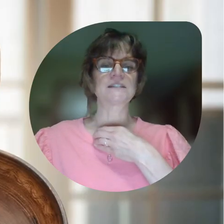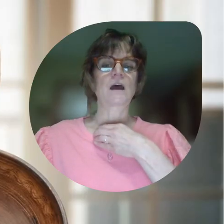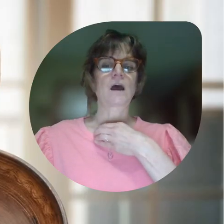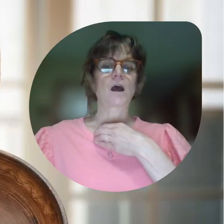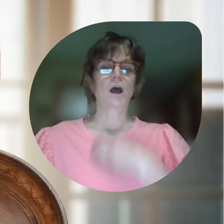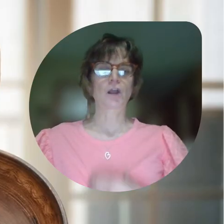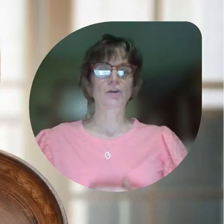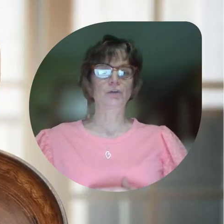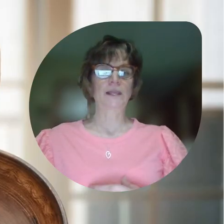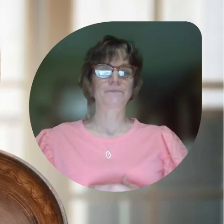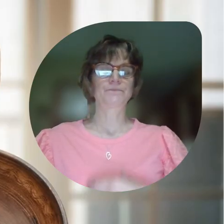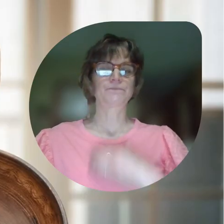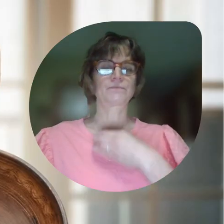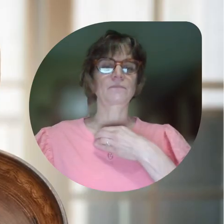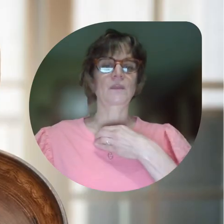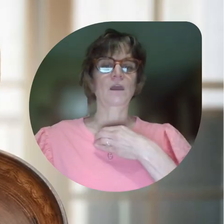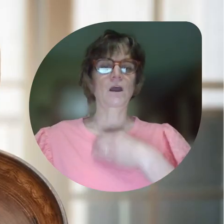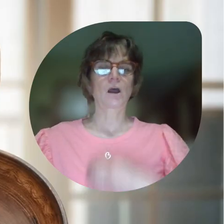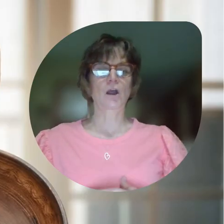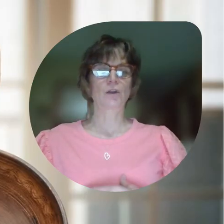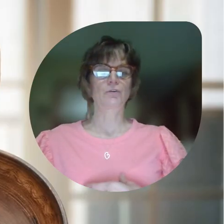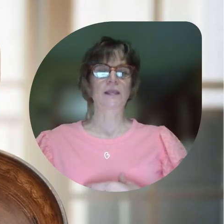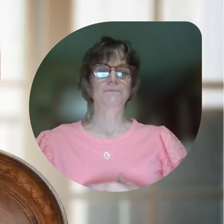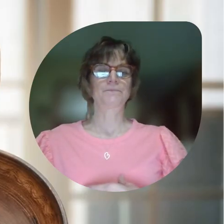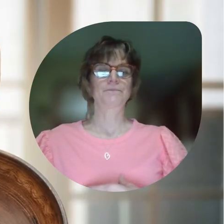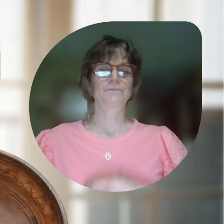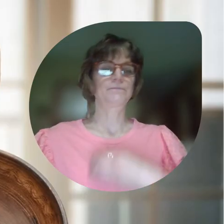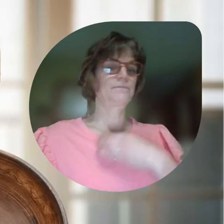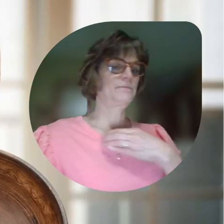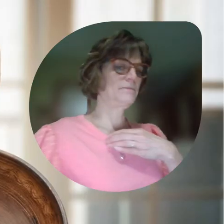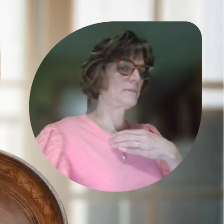once. Hungry. Hungry.